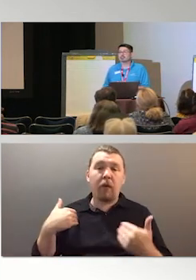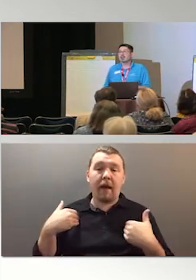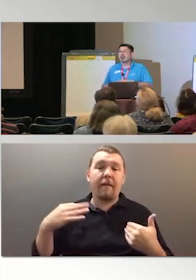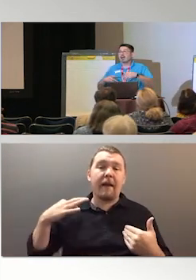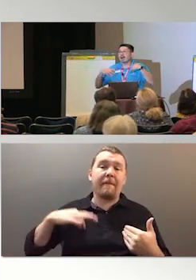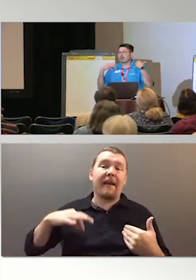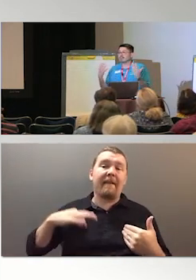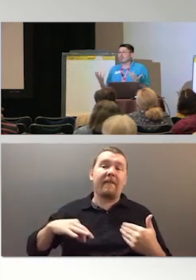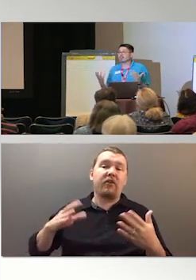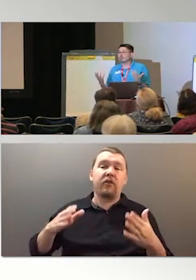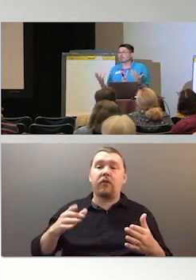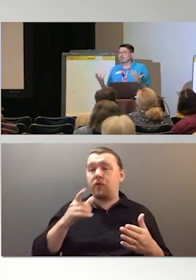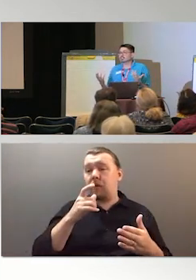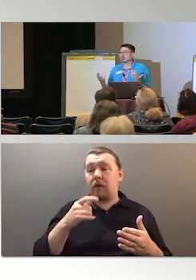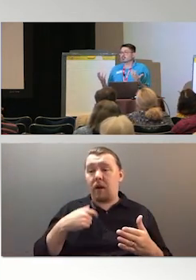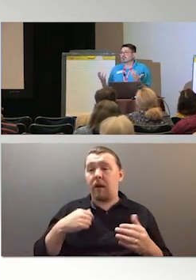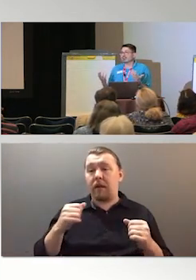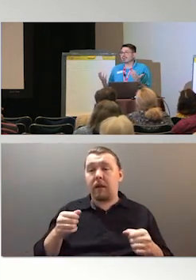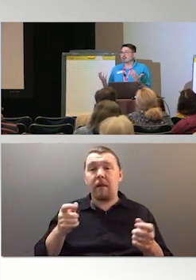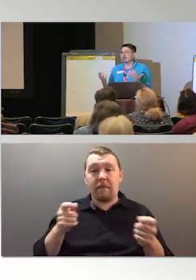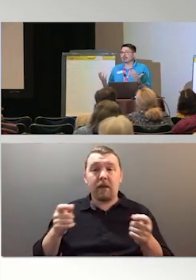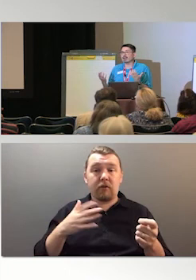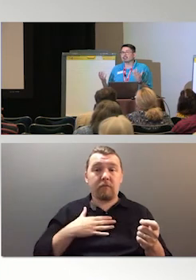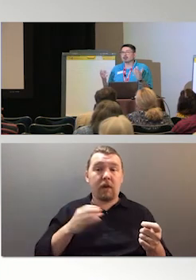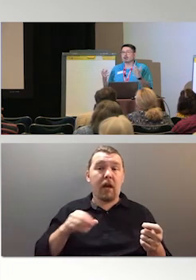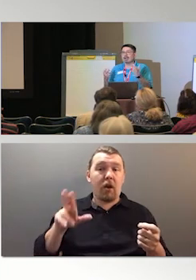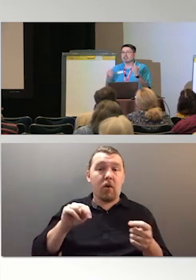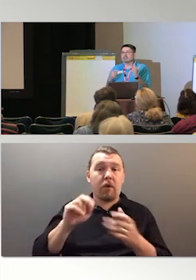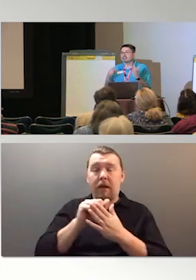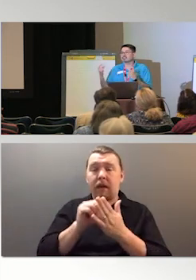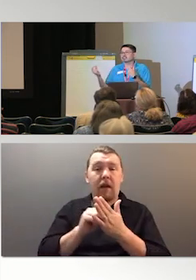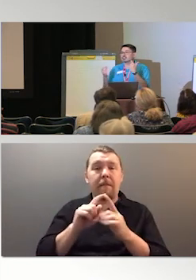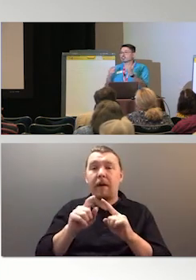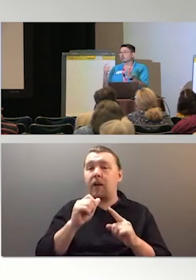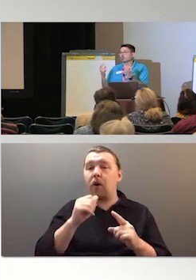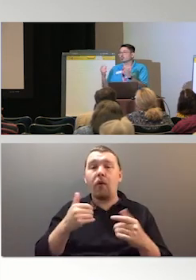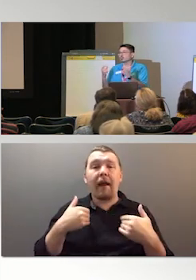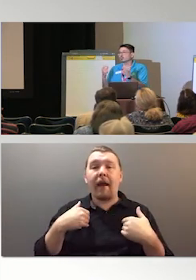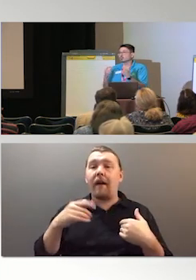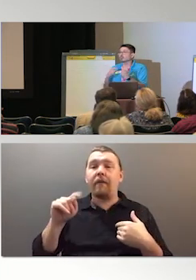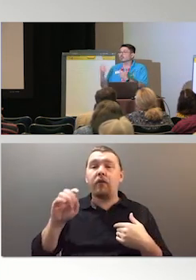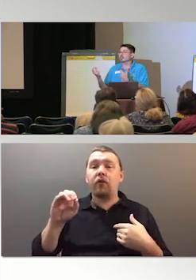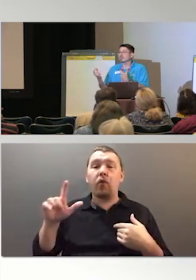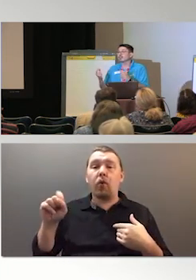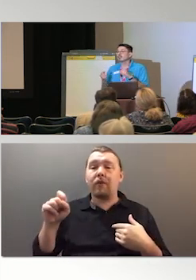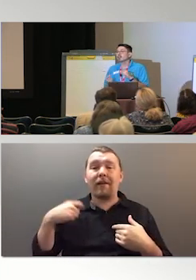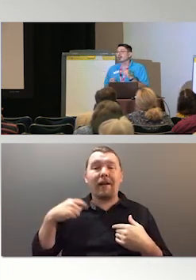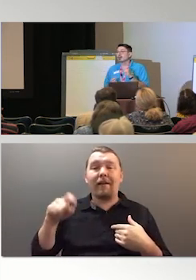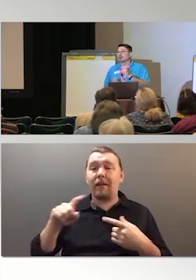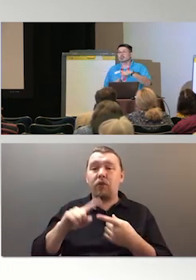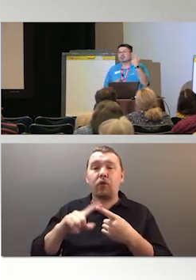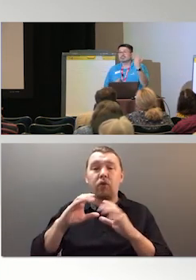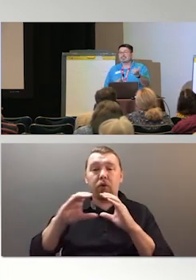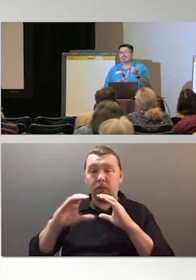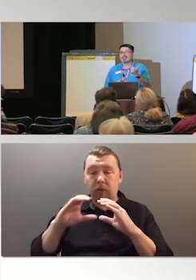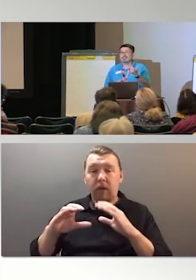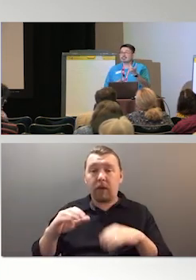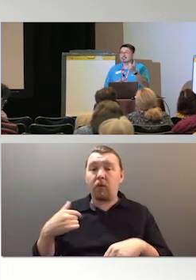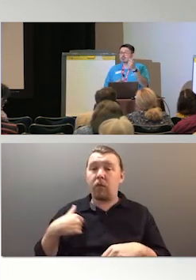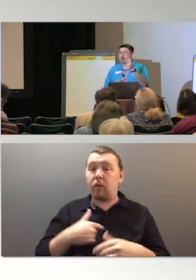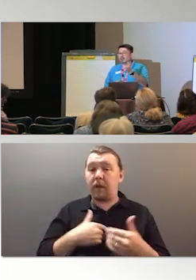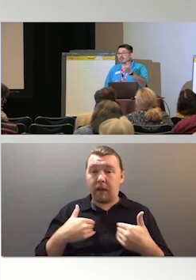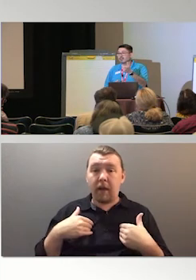that's I'm capable of managing my own account, but I don't have the necessary tools to communicate. We do have a